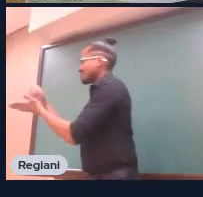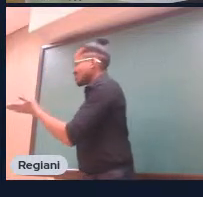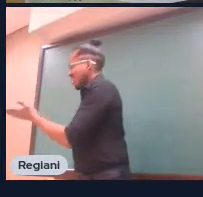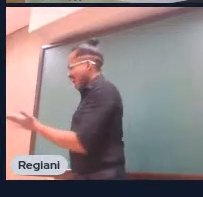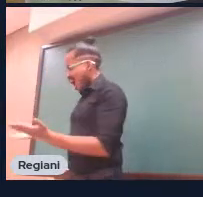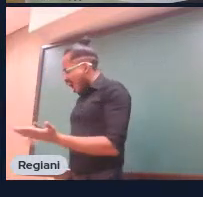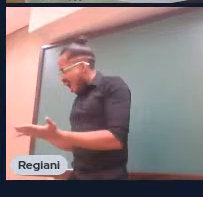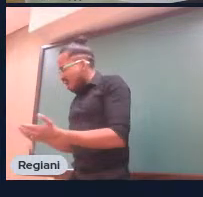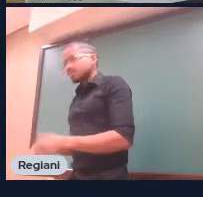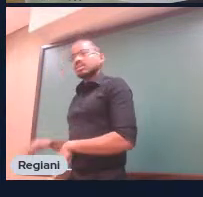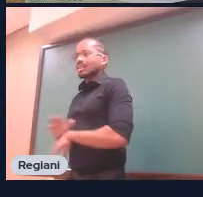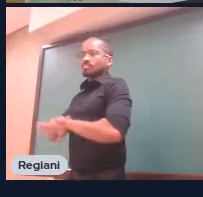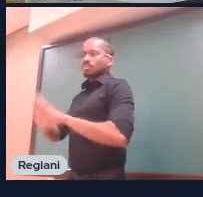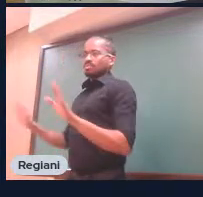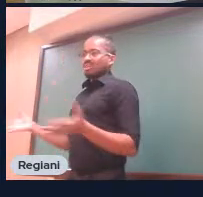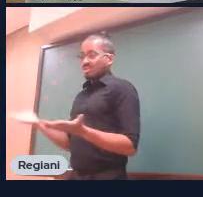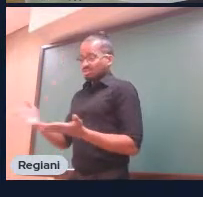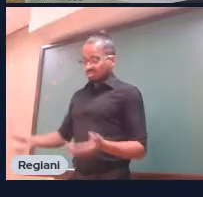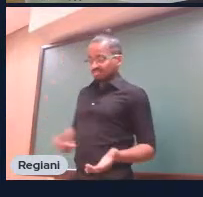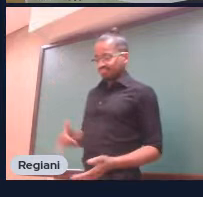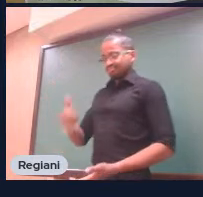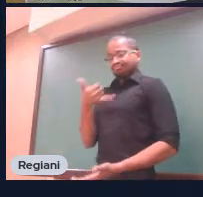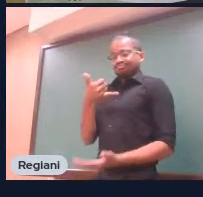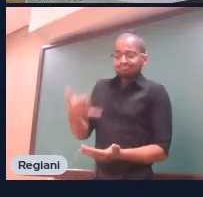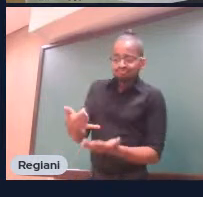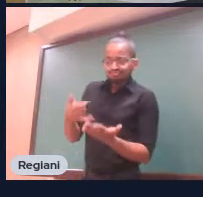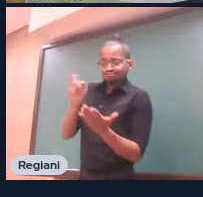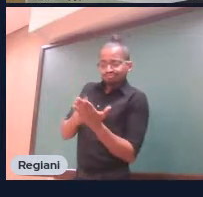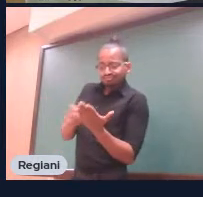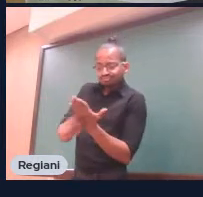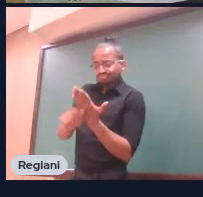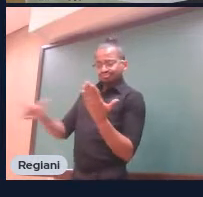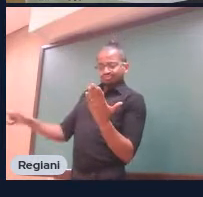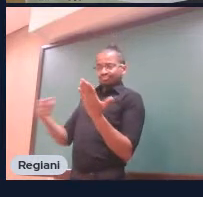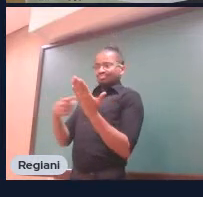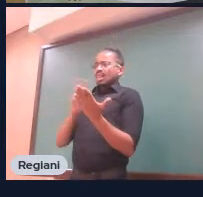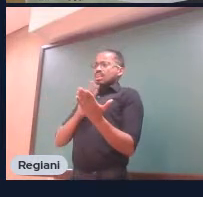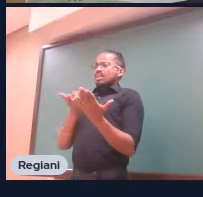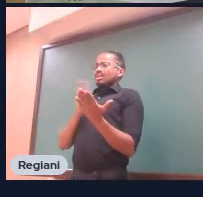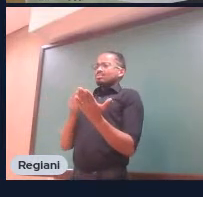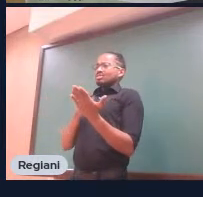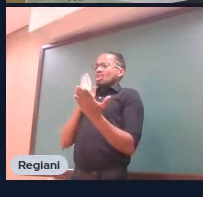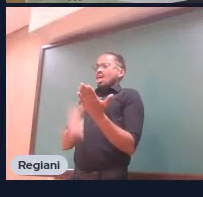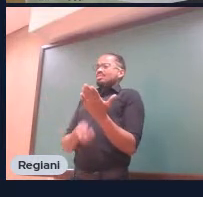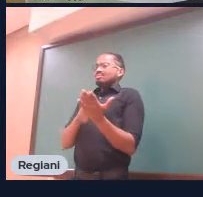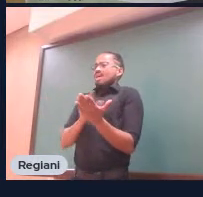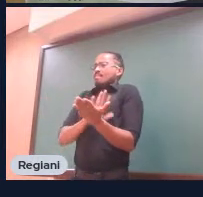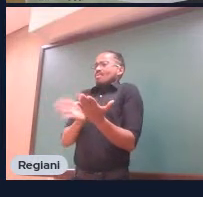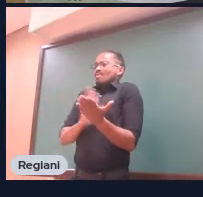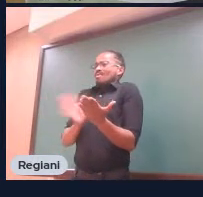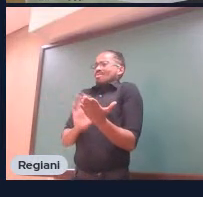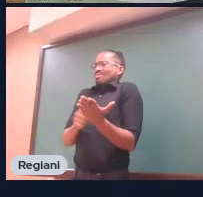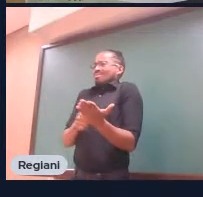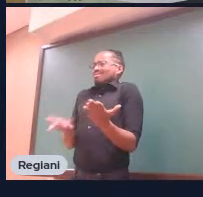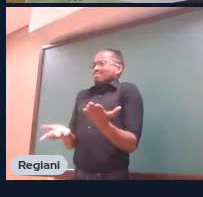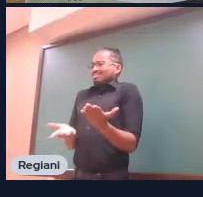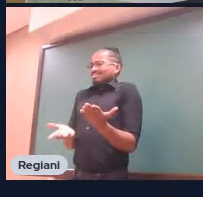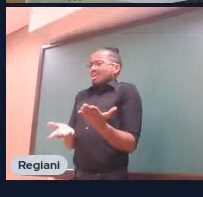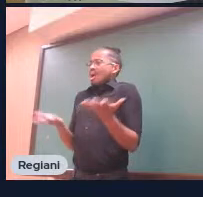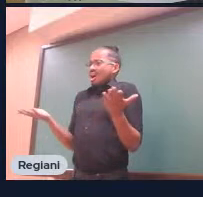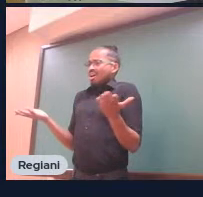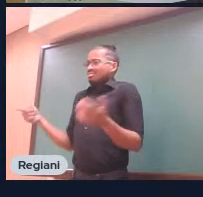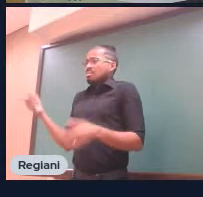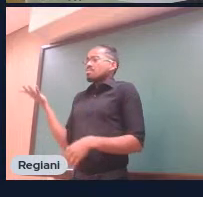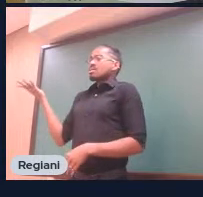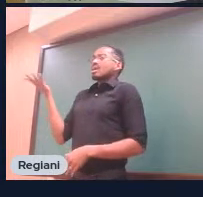speak in Amharic to your machine, the machine translates it to Mandarin, and the waiter understands. So all of this is actually lexicography being